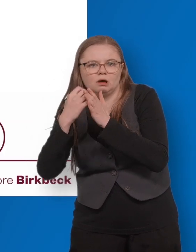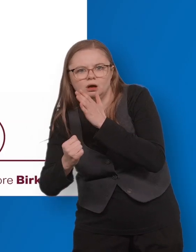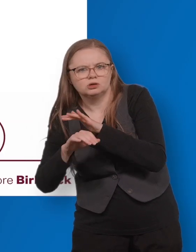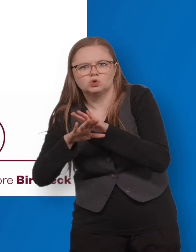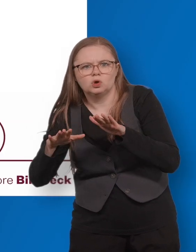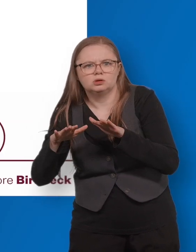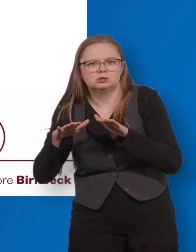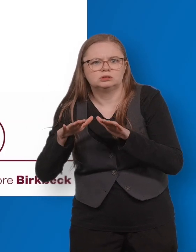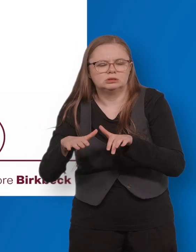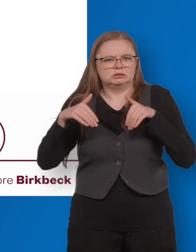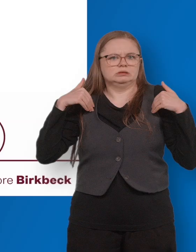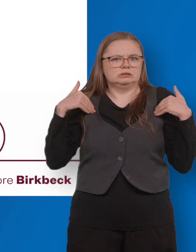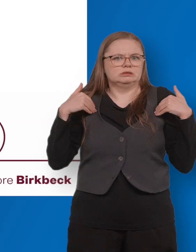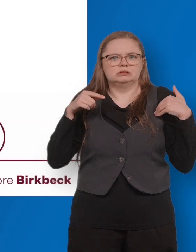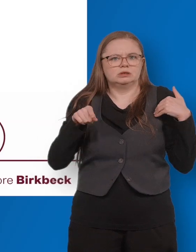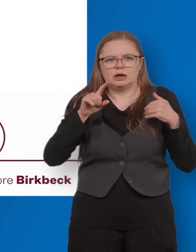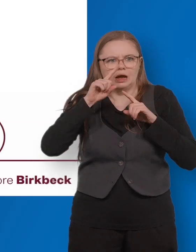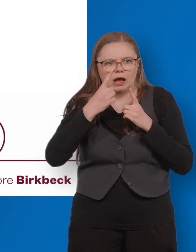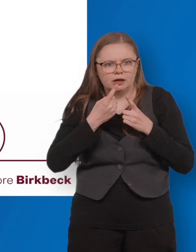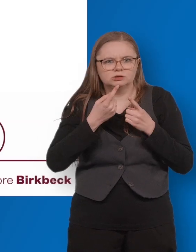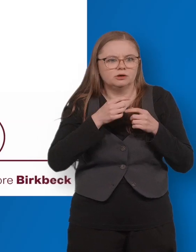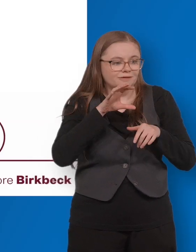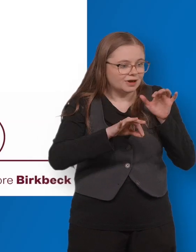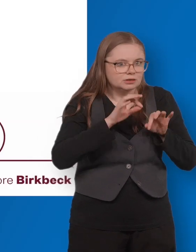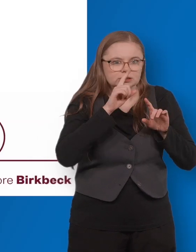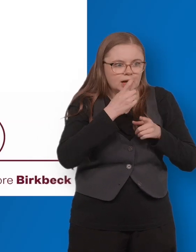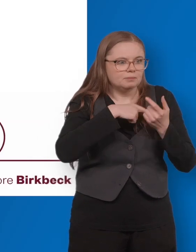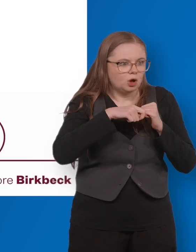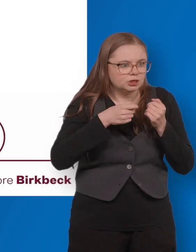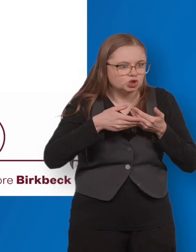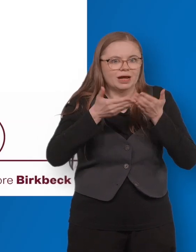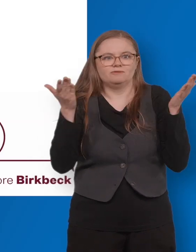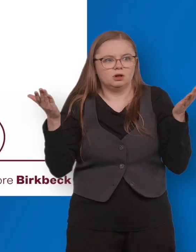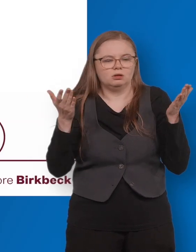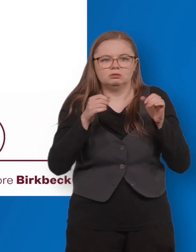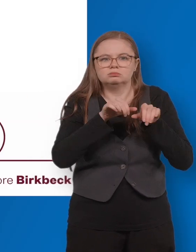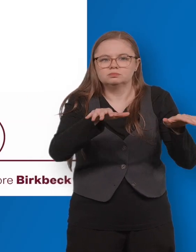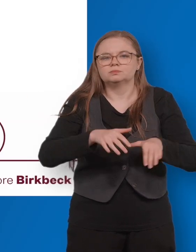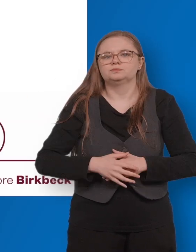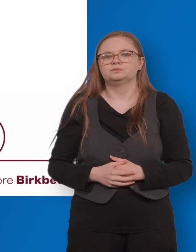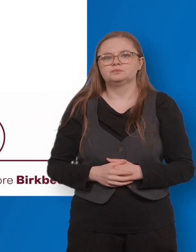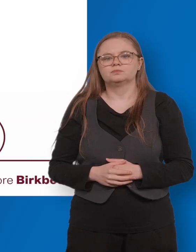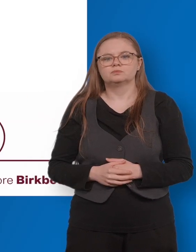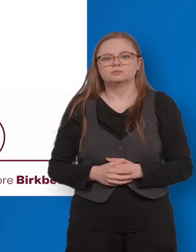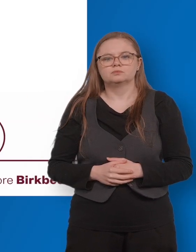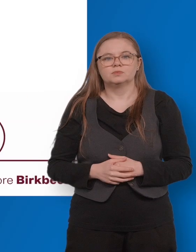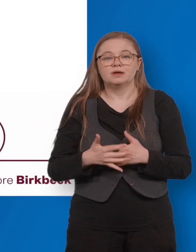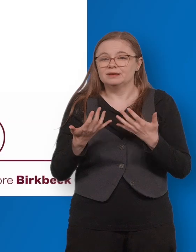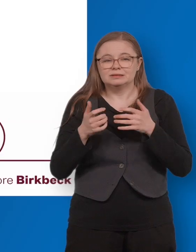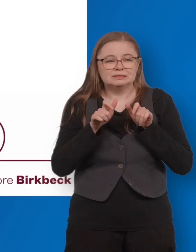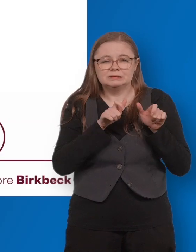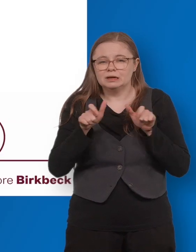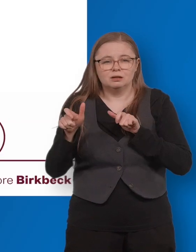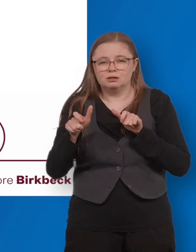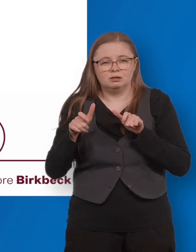generalizability? We also still get, and I still haven't been able to sell my soul and go down that route. Why don't you go